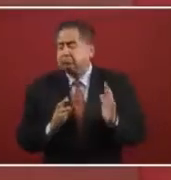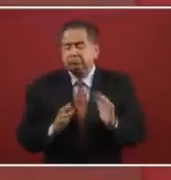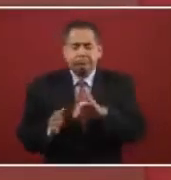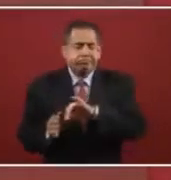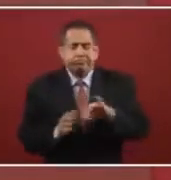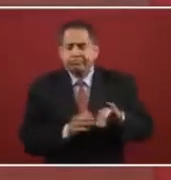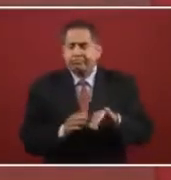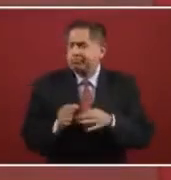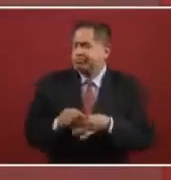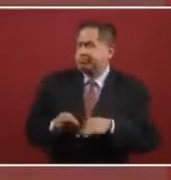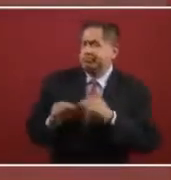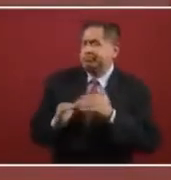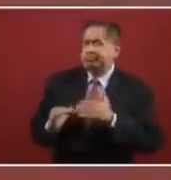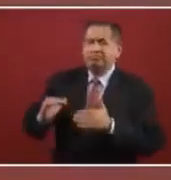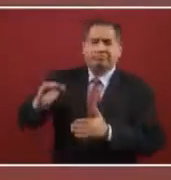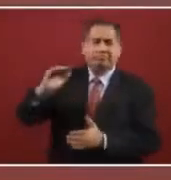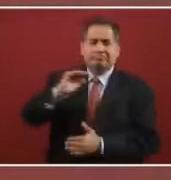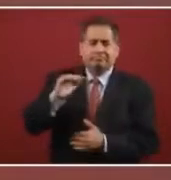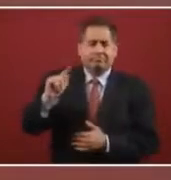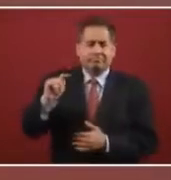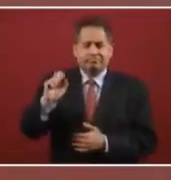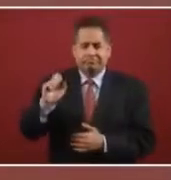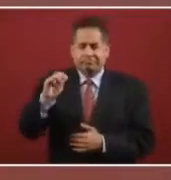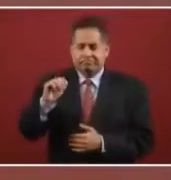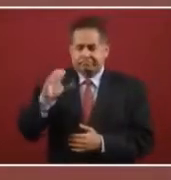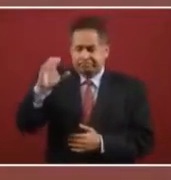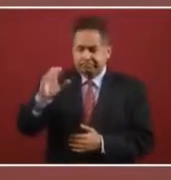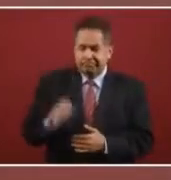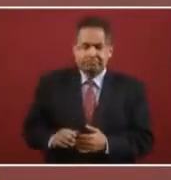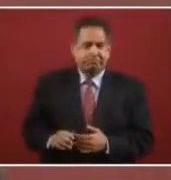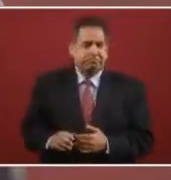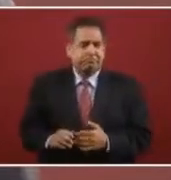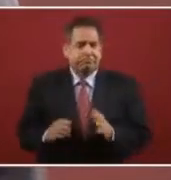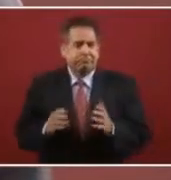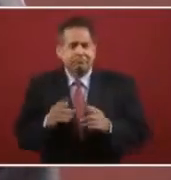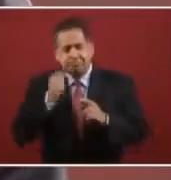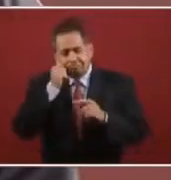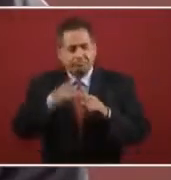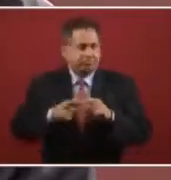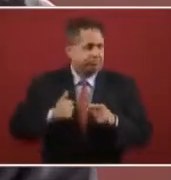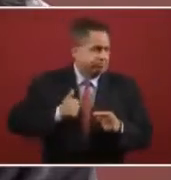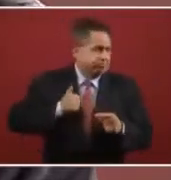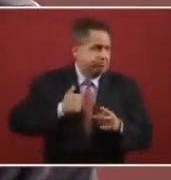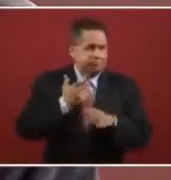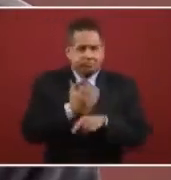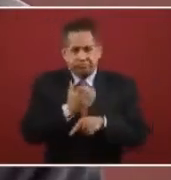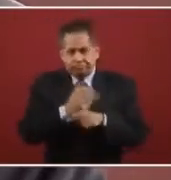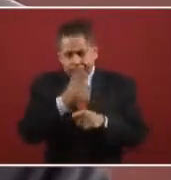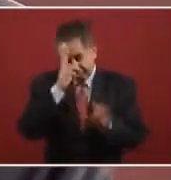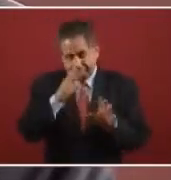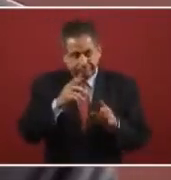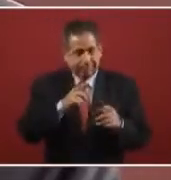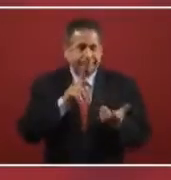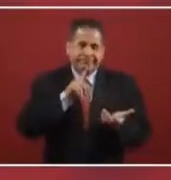presentar presented Estados Unidos, in the Canada, U.S. Or México. In Canada or in Mexico. No. Siempre,